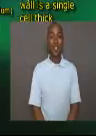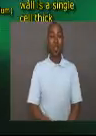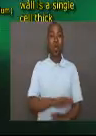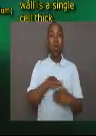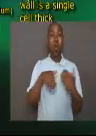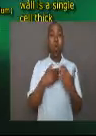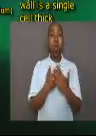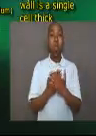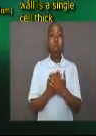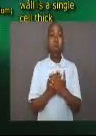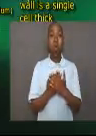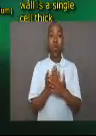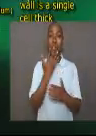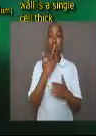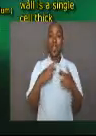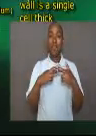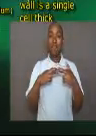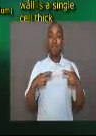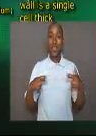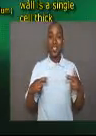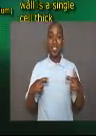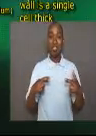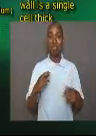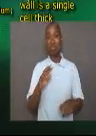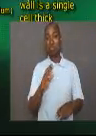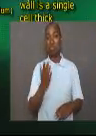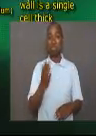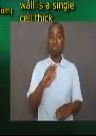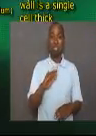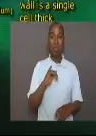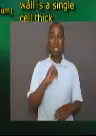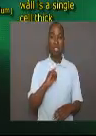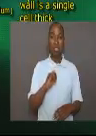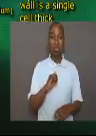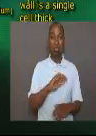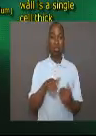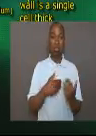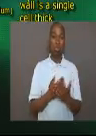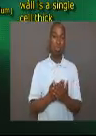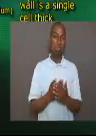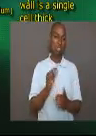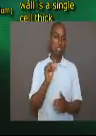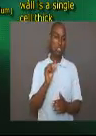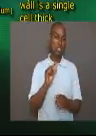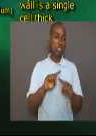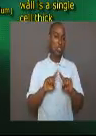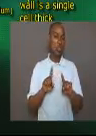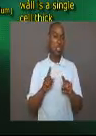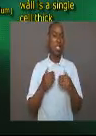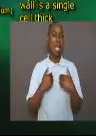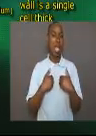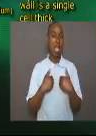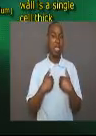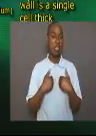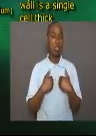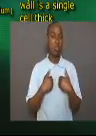blood vessels look relatively similar with slight variations